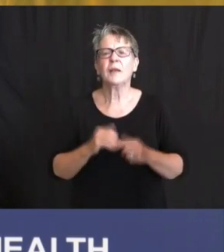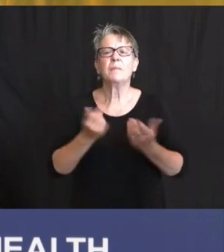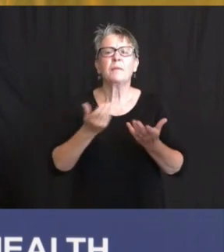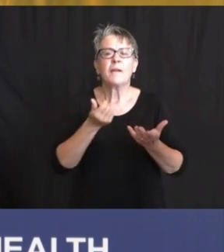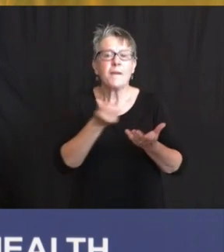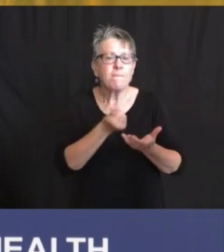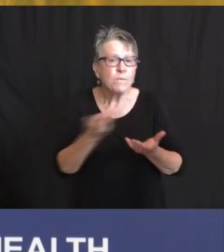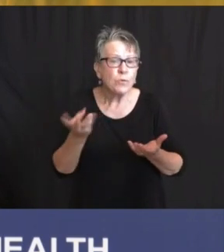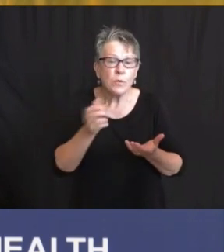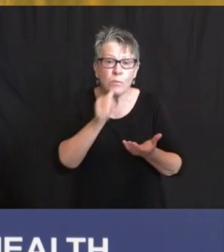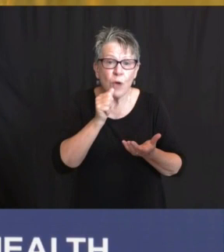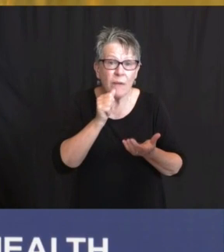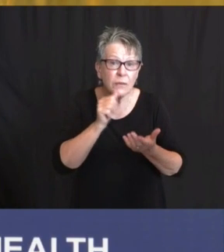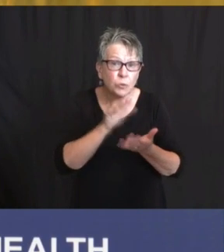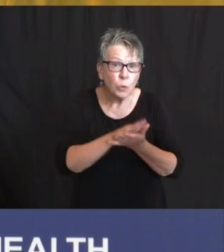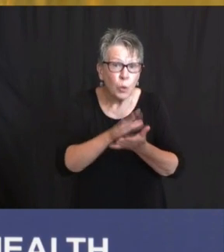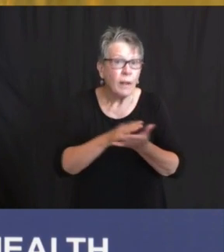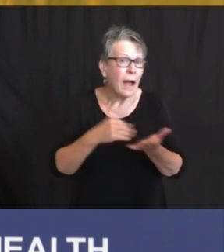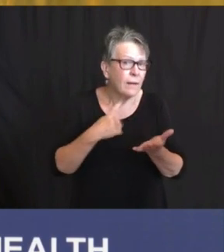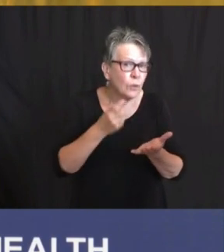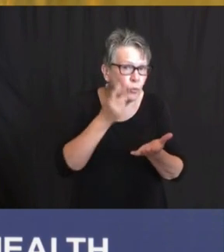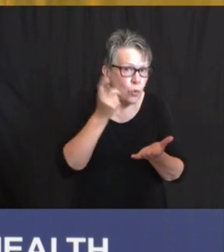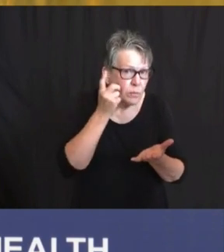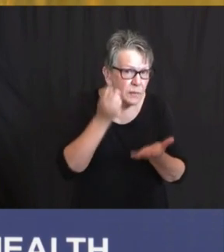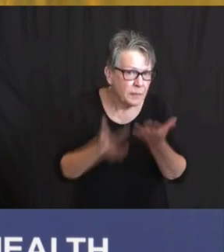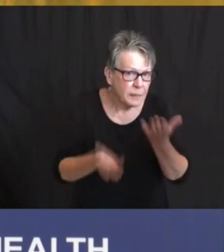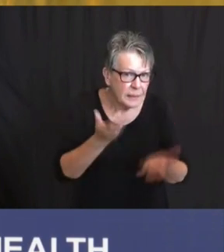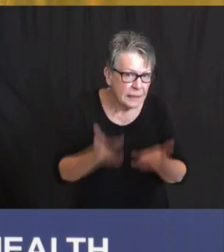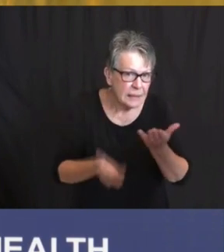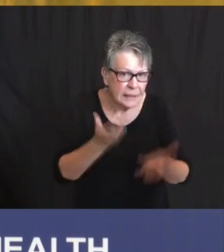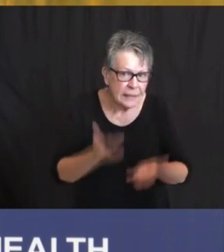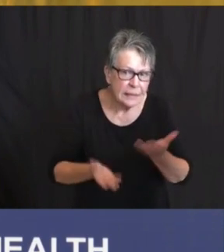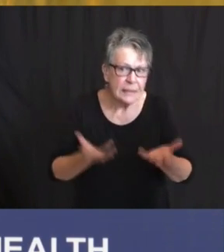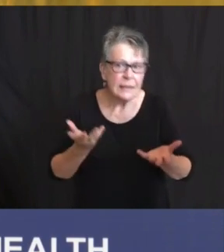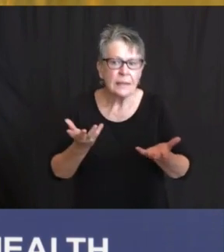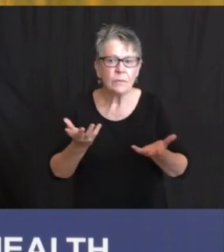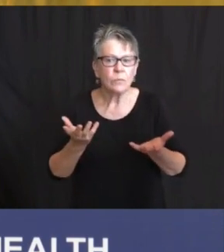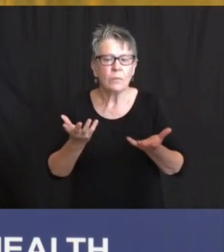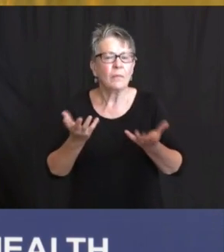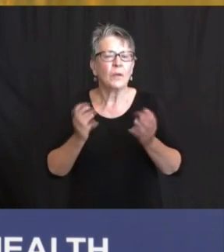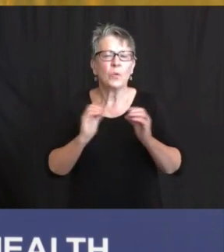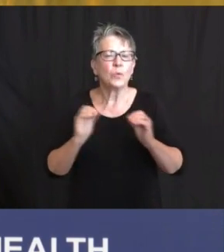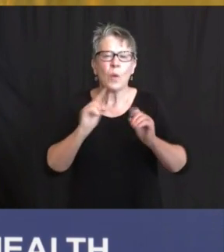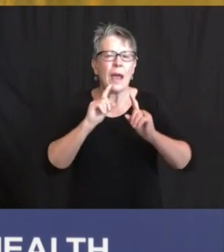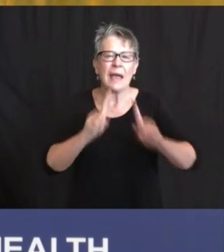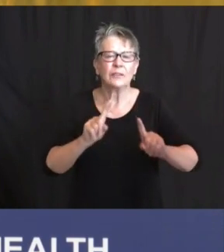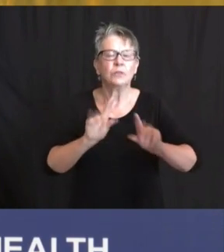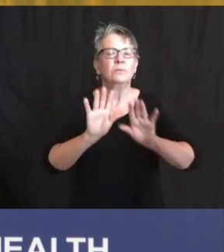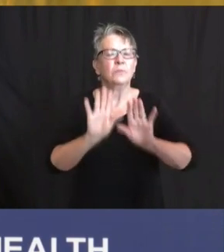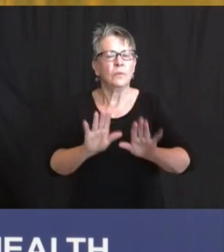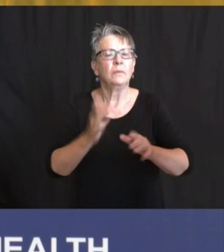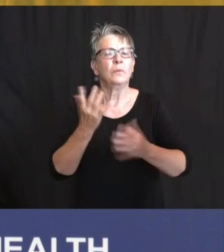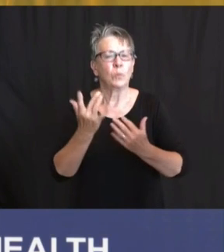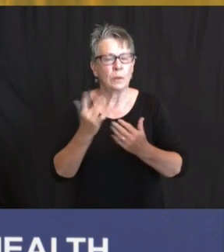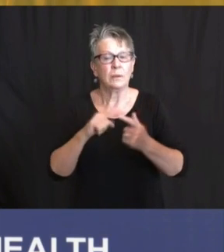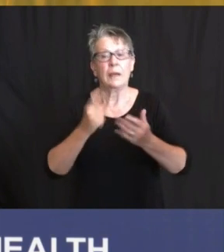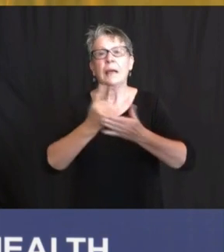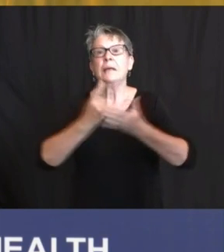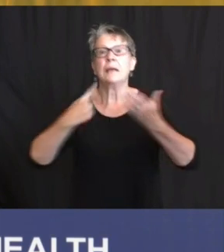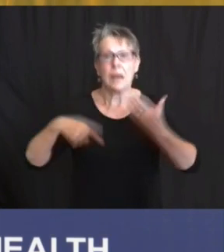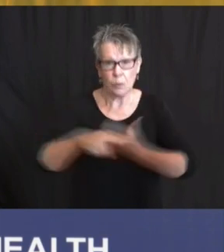to that as well. But if you can bear with us early to midweek. Judy, I know there's an enormous desire, whether it's